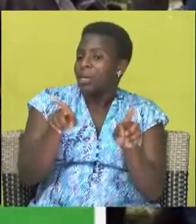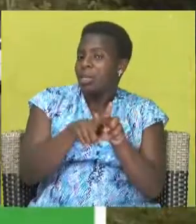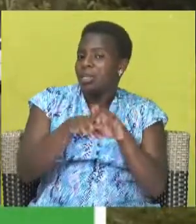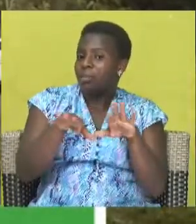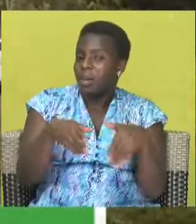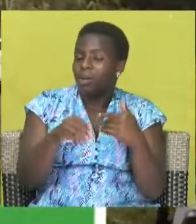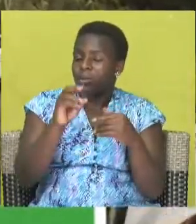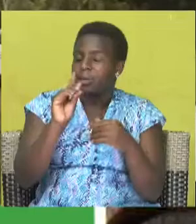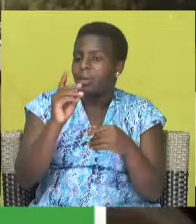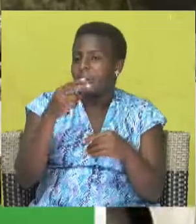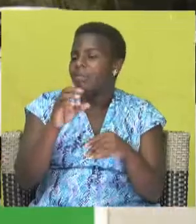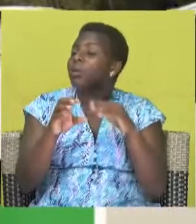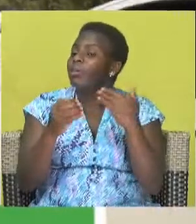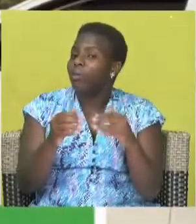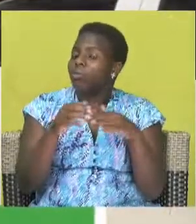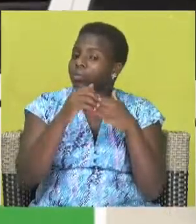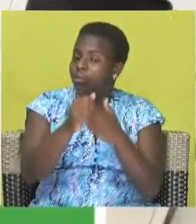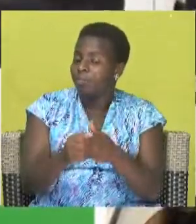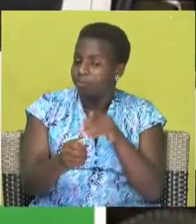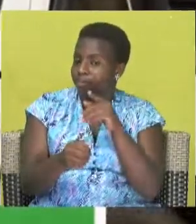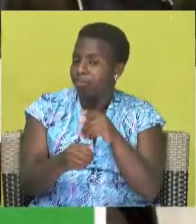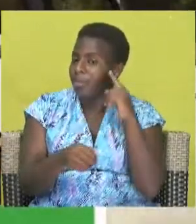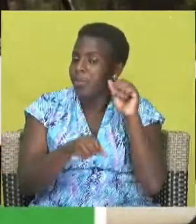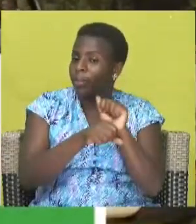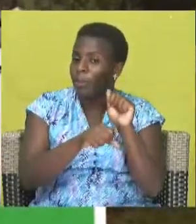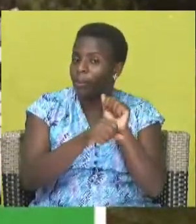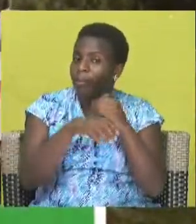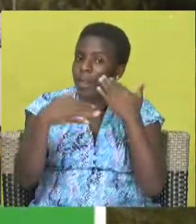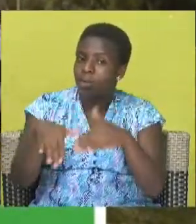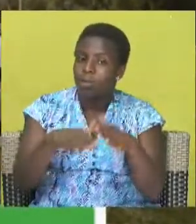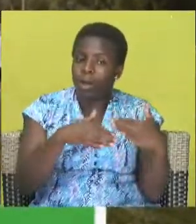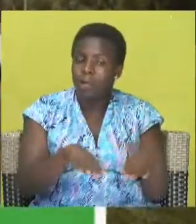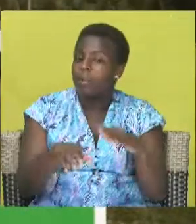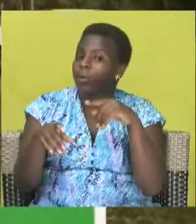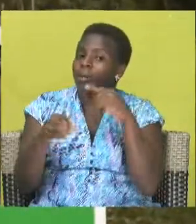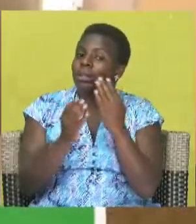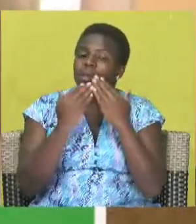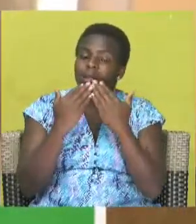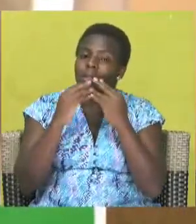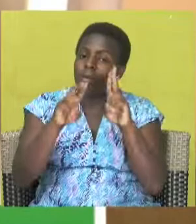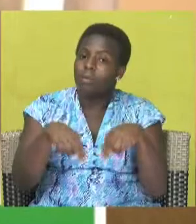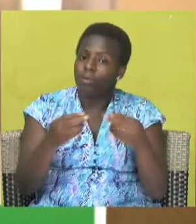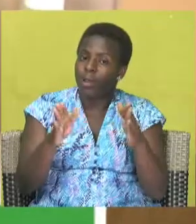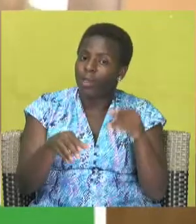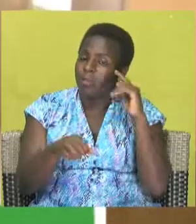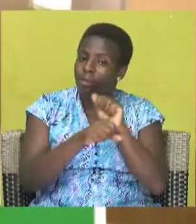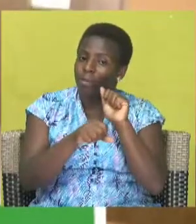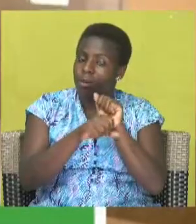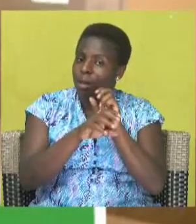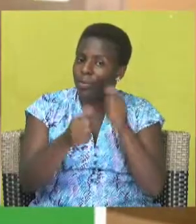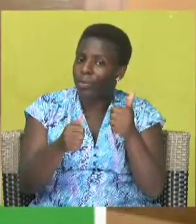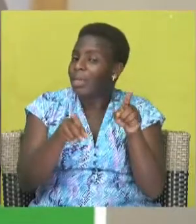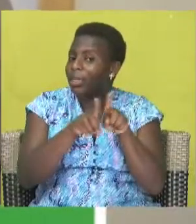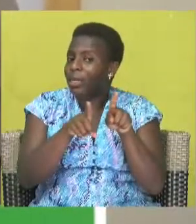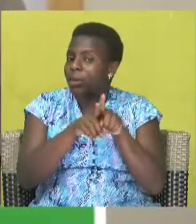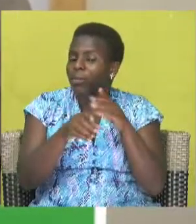grateful. Nasa Mchivor Mukuru w'abakozi wa district ya Ntungamo yasima contractor bwo mu Rumonge kandi araganise kukora habizwe